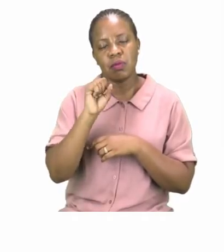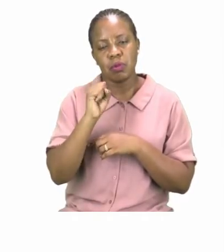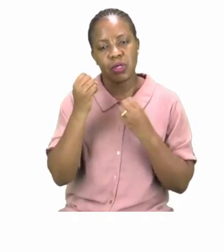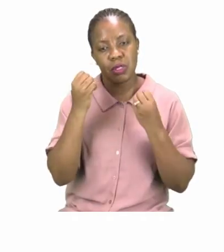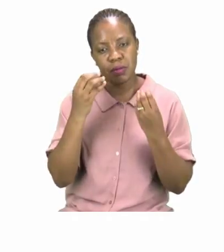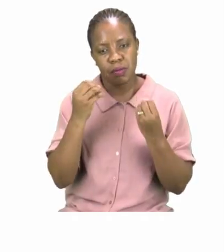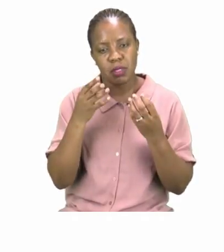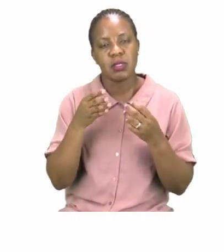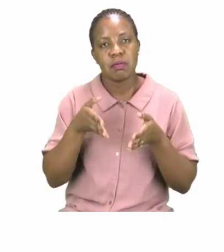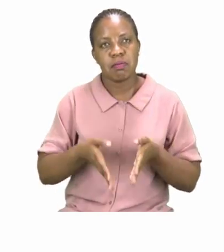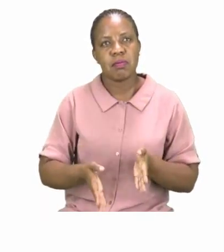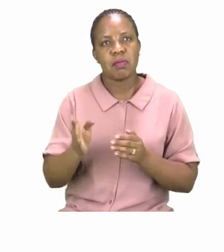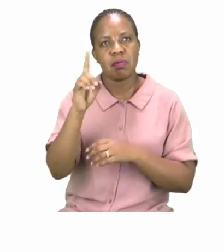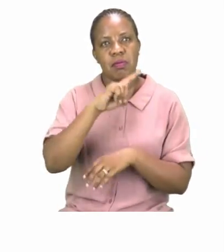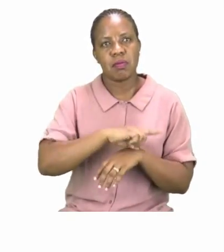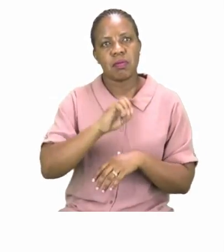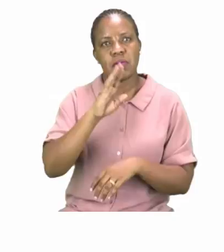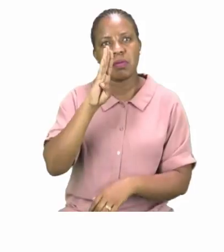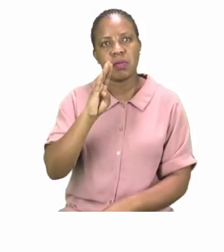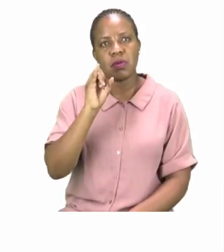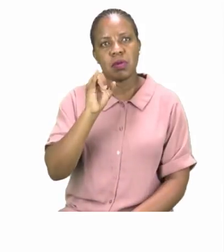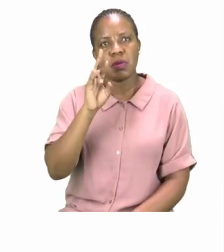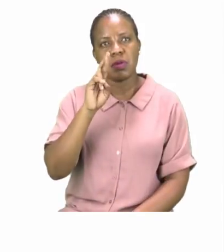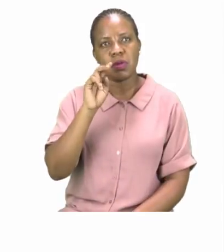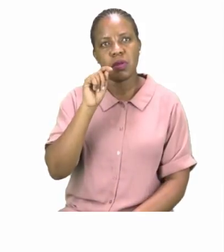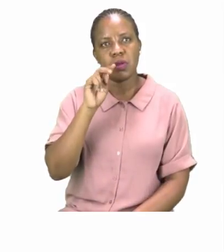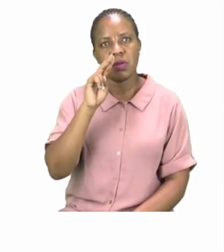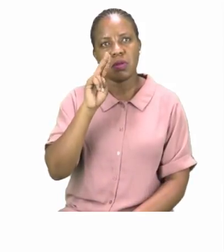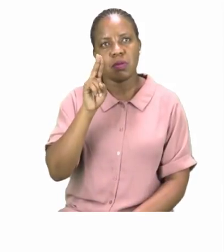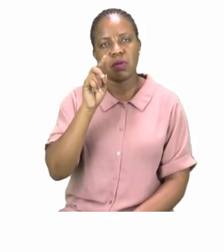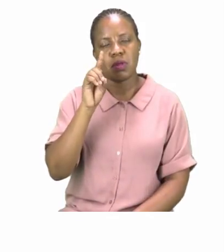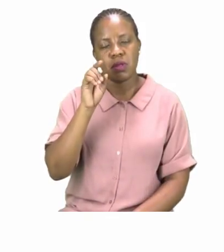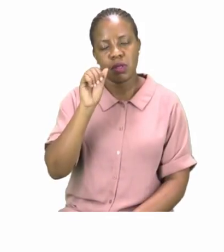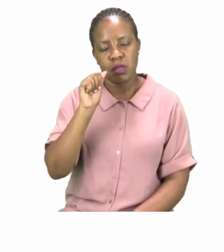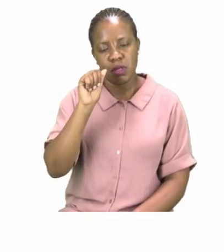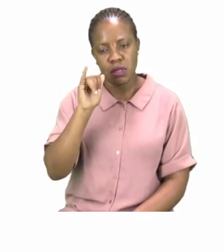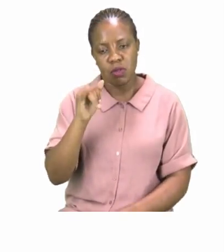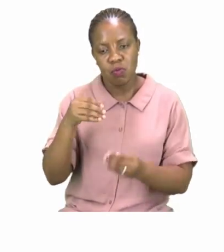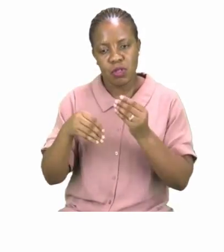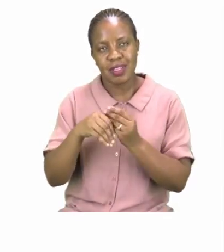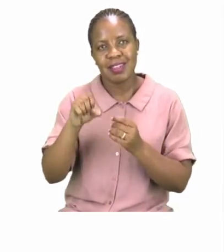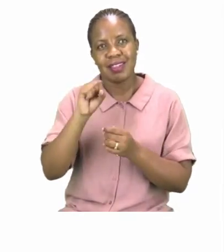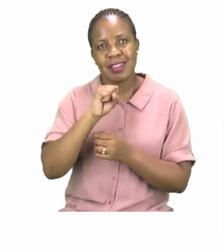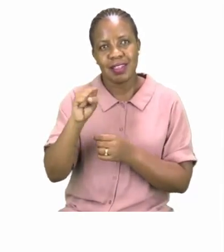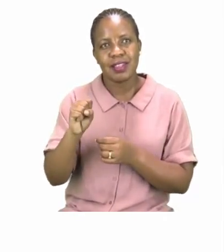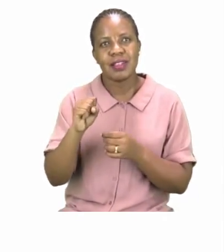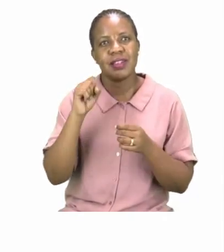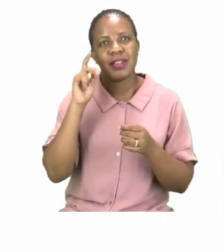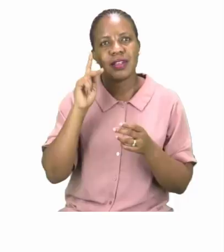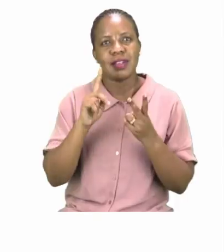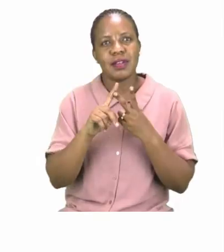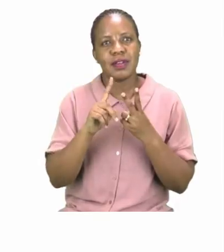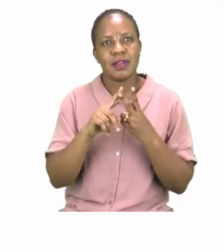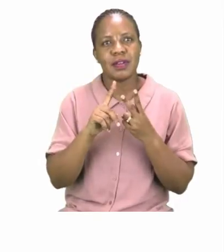Then, you are going to go to the word funeral where we can see the tombstone. I